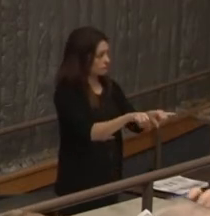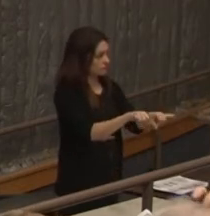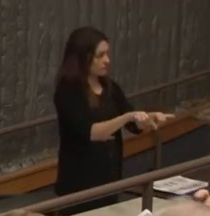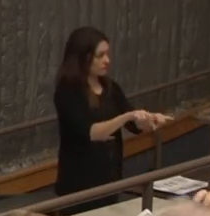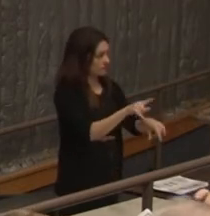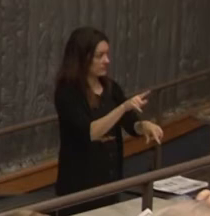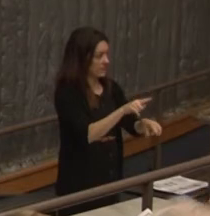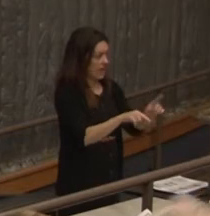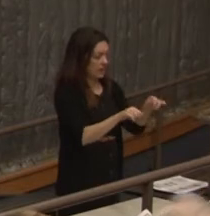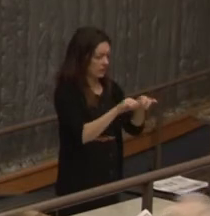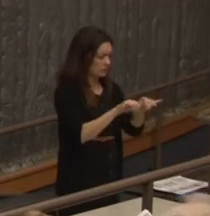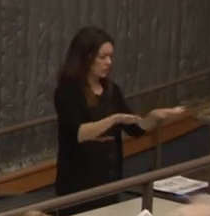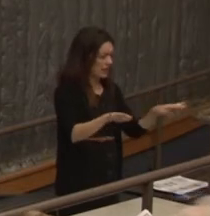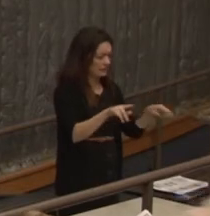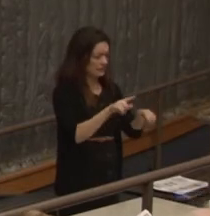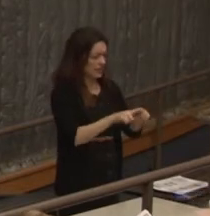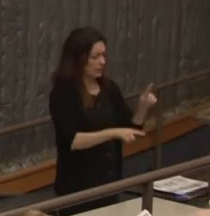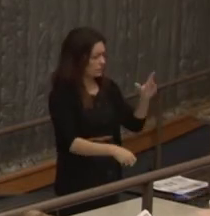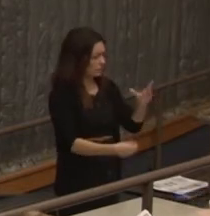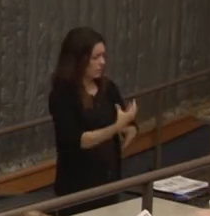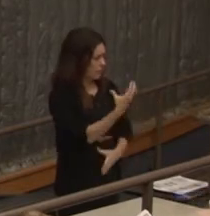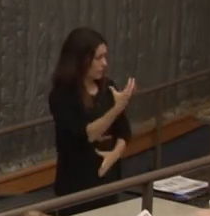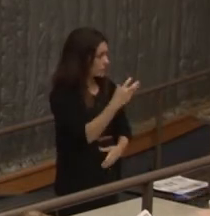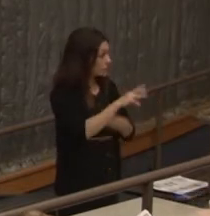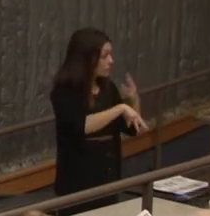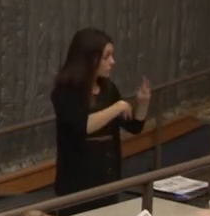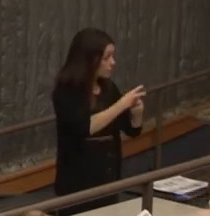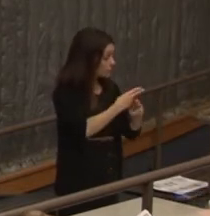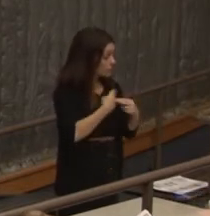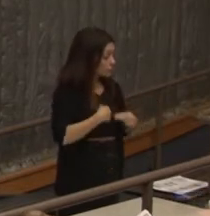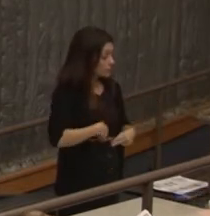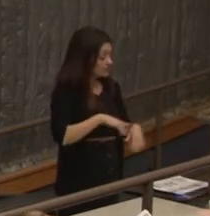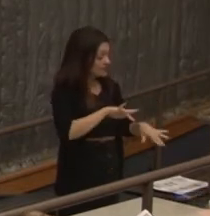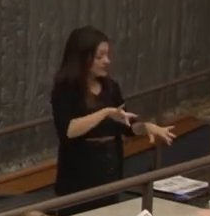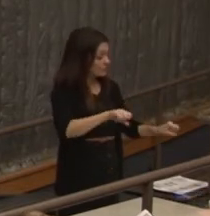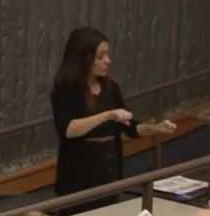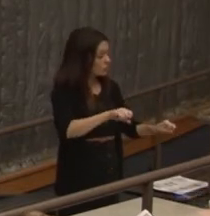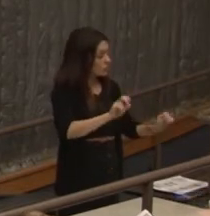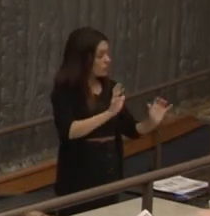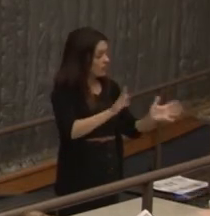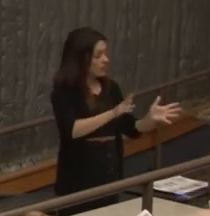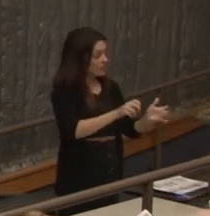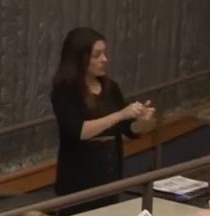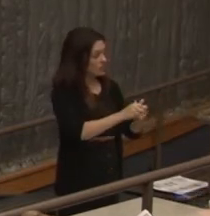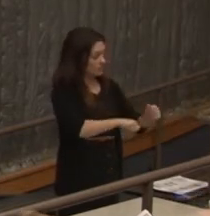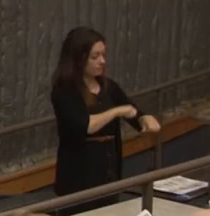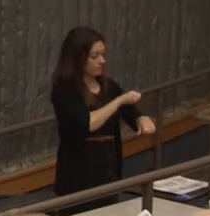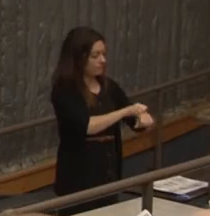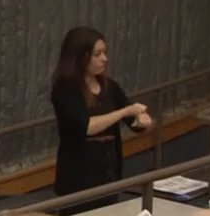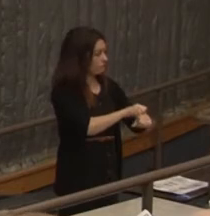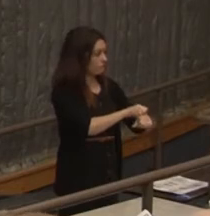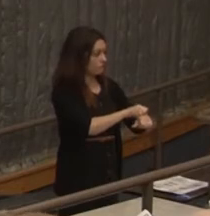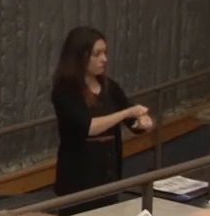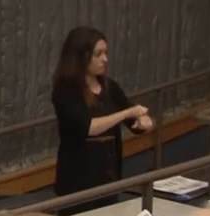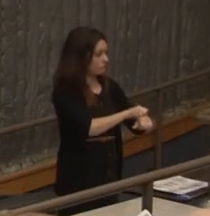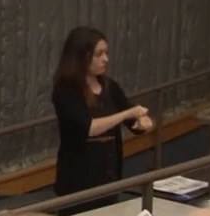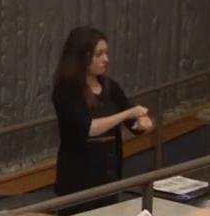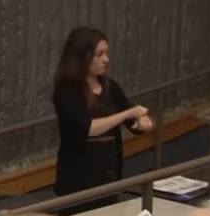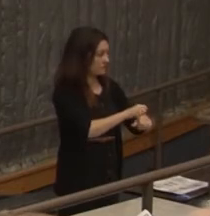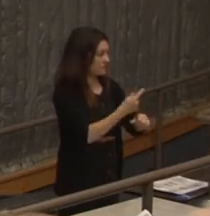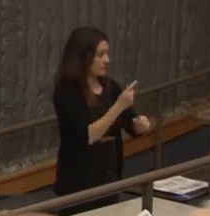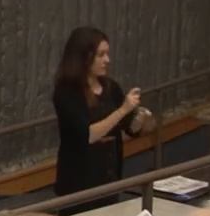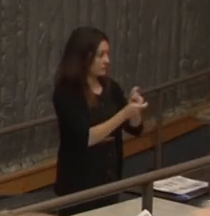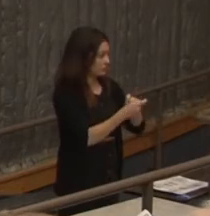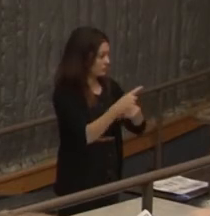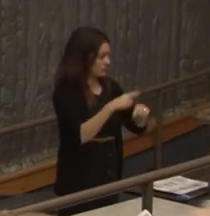And in a world where the human beings have disappeared, we're left only with inert matter. Brick and stone, of course,